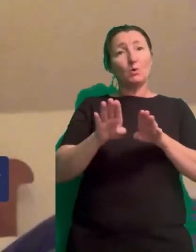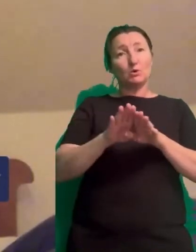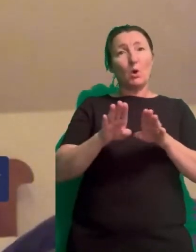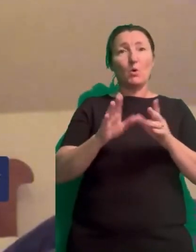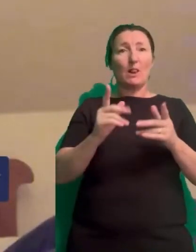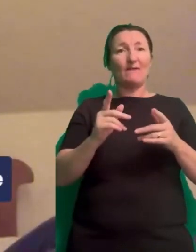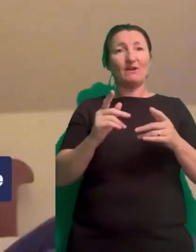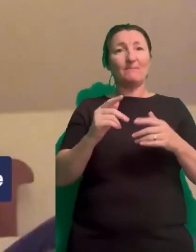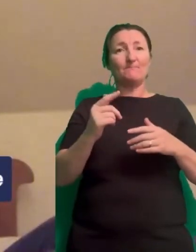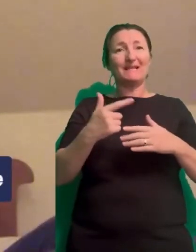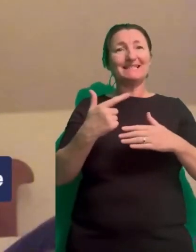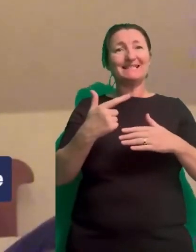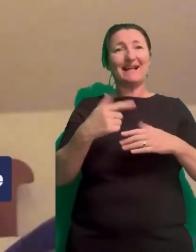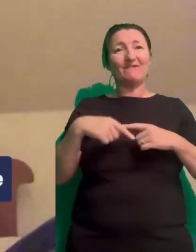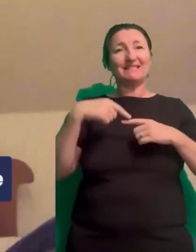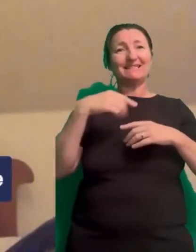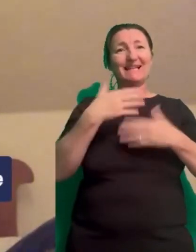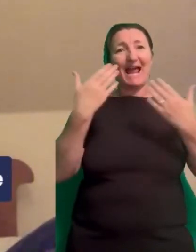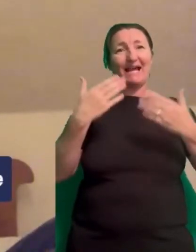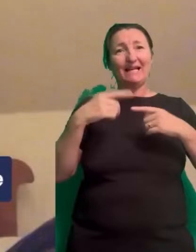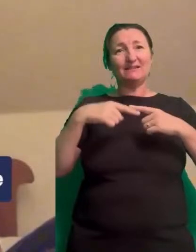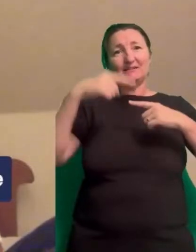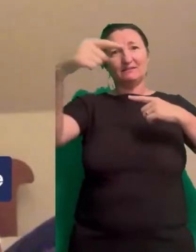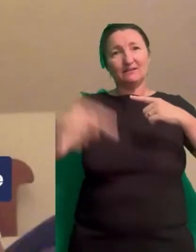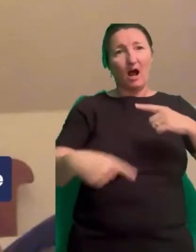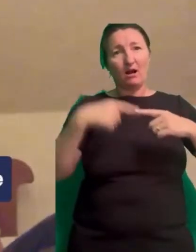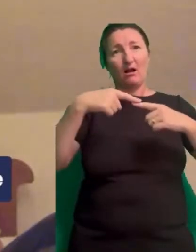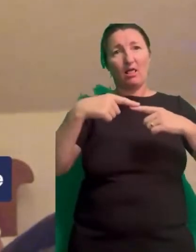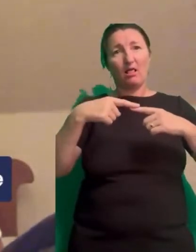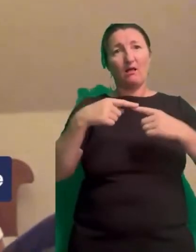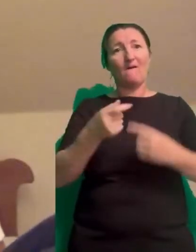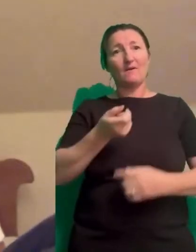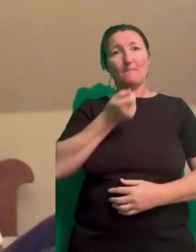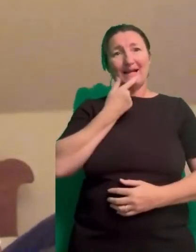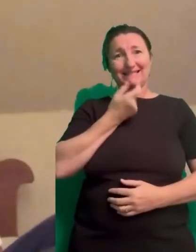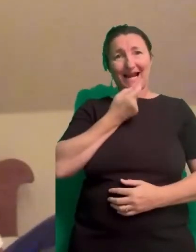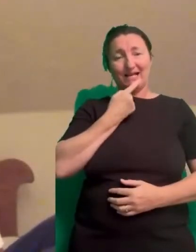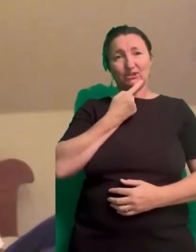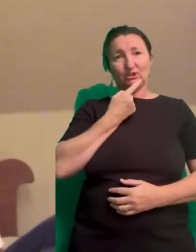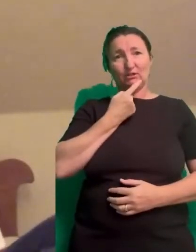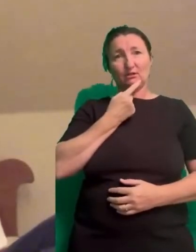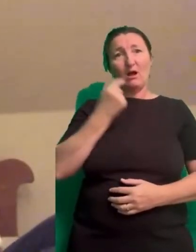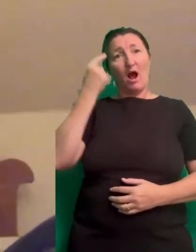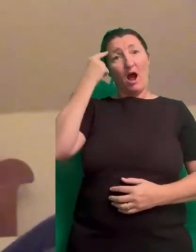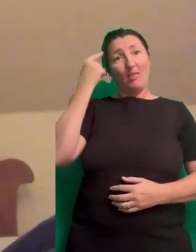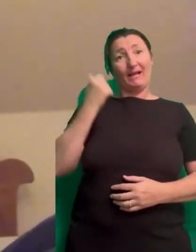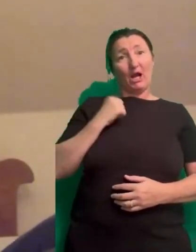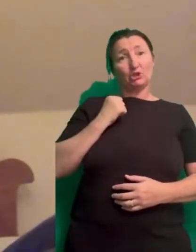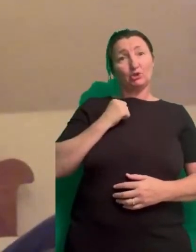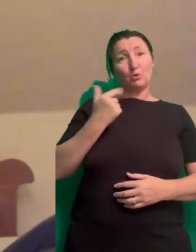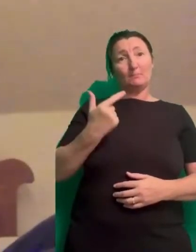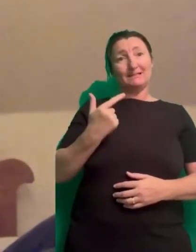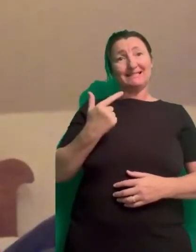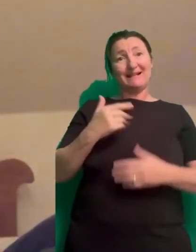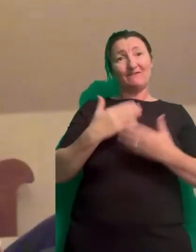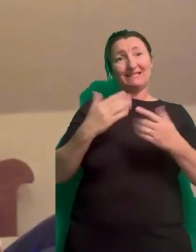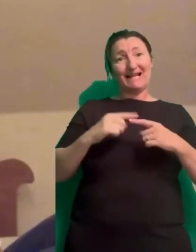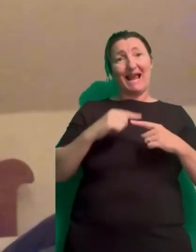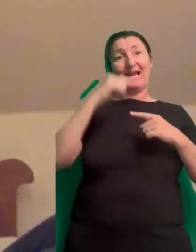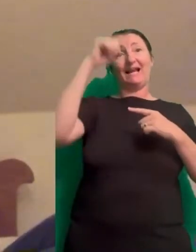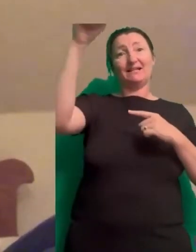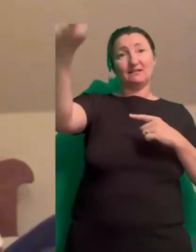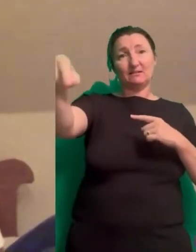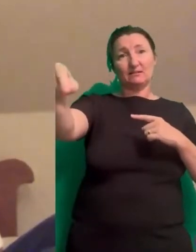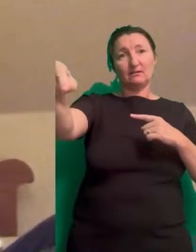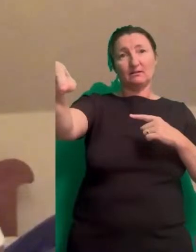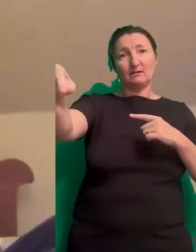days I'm taking my injections, I could think, okay, the next one's due in 7 days. If I get any illness at all, and this can include